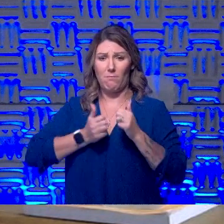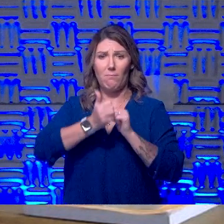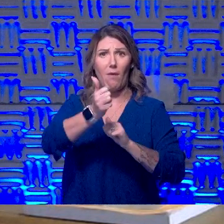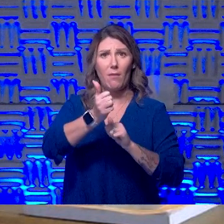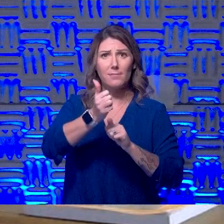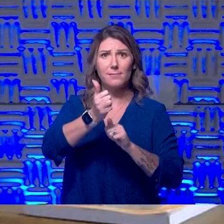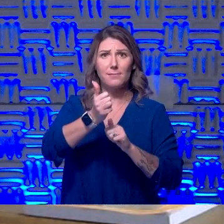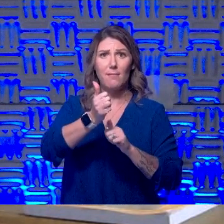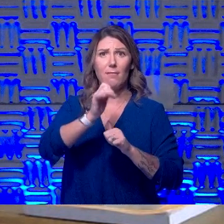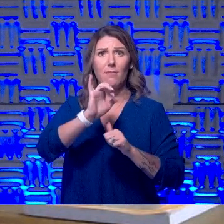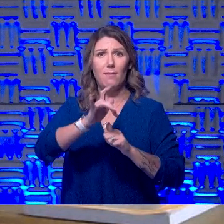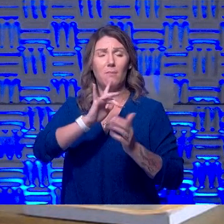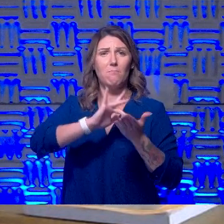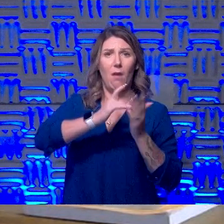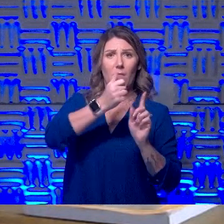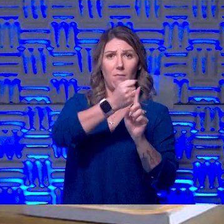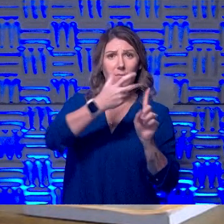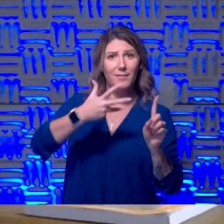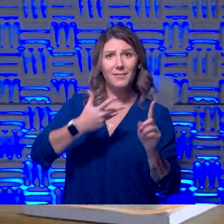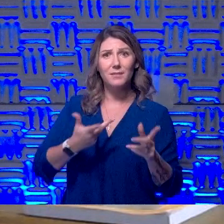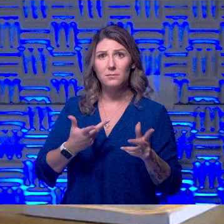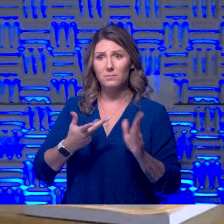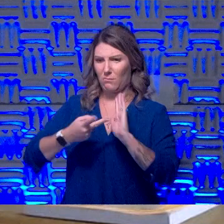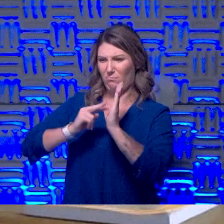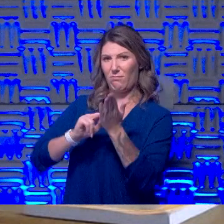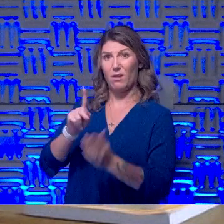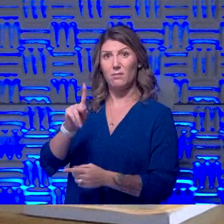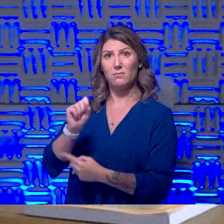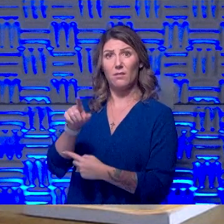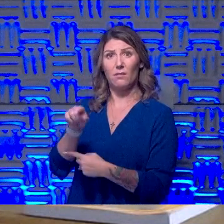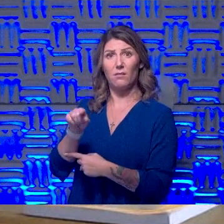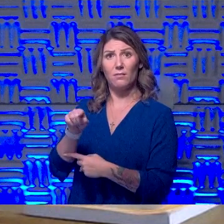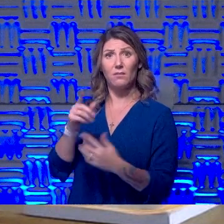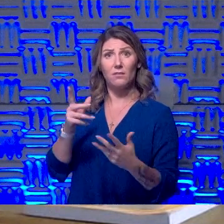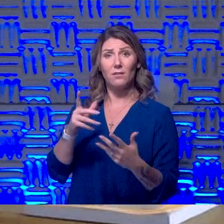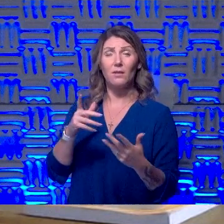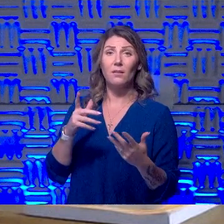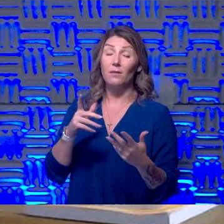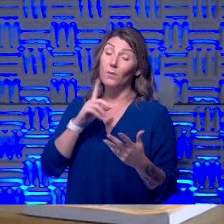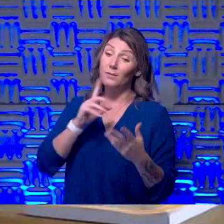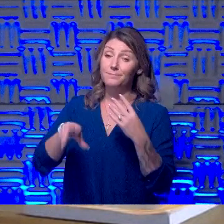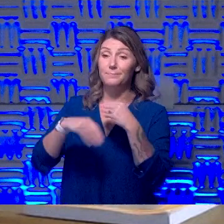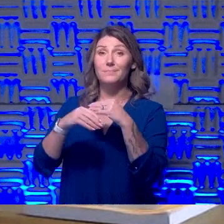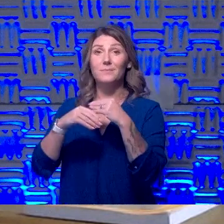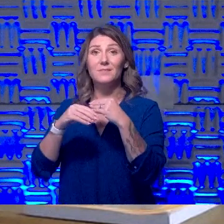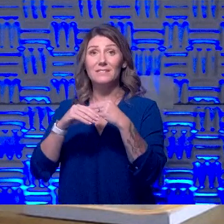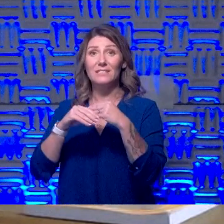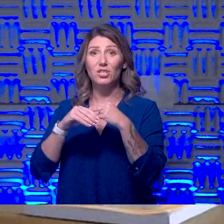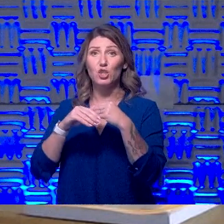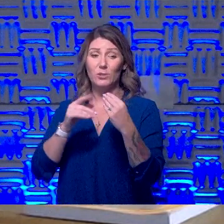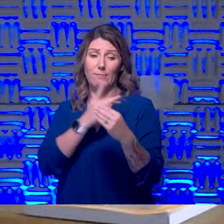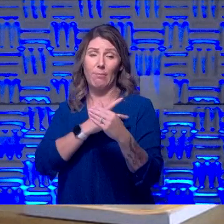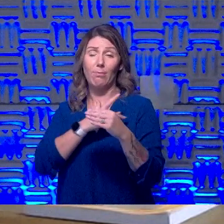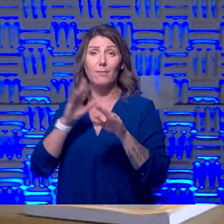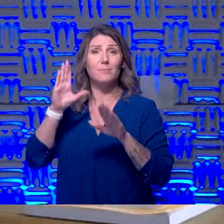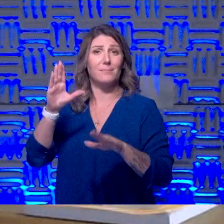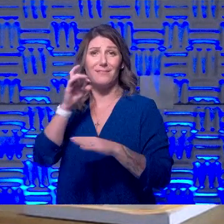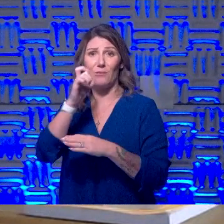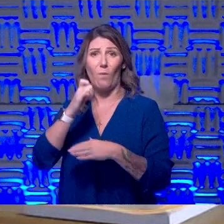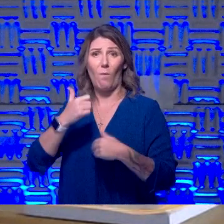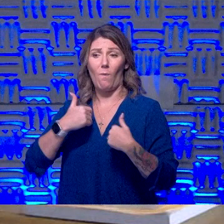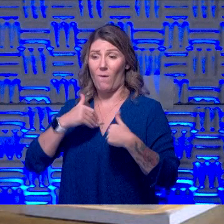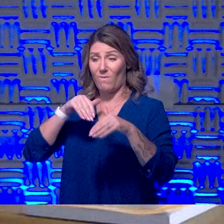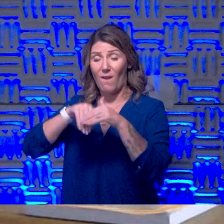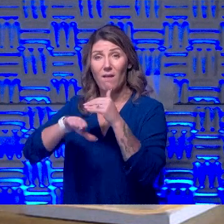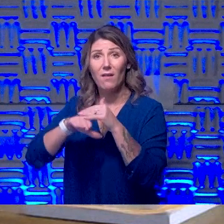expansion. And what does that mean? Well, in addition to the fact that our citizens don't have access